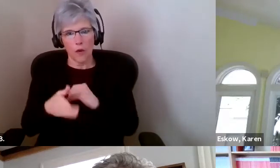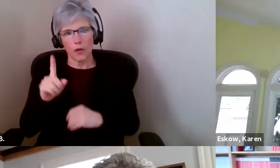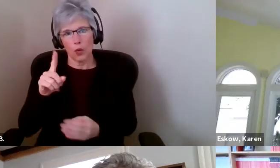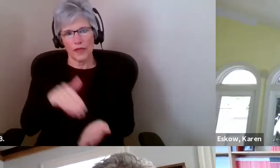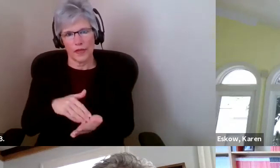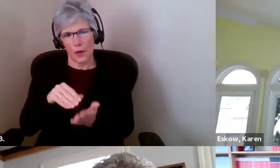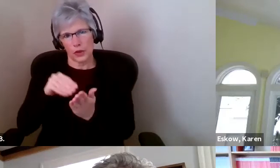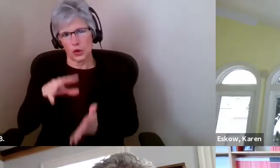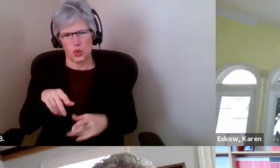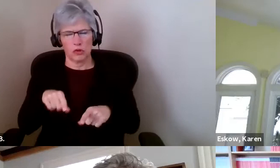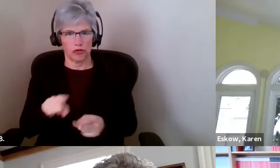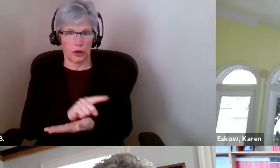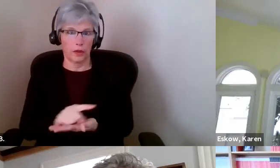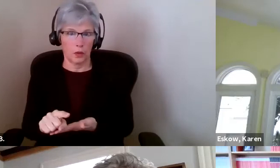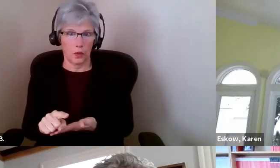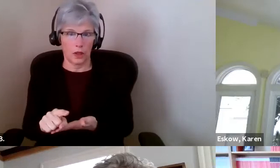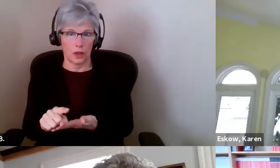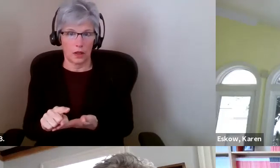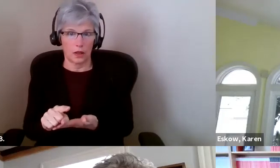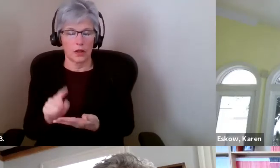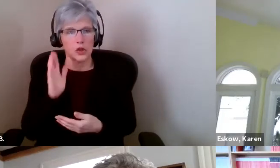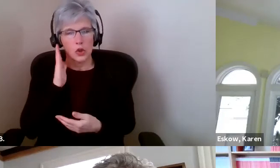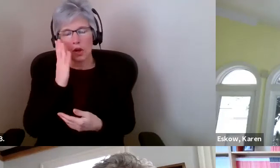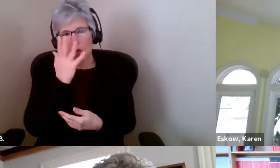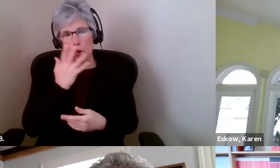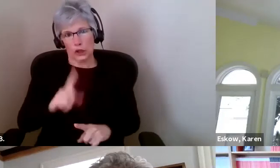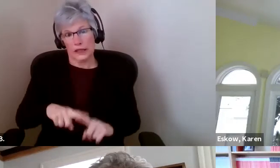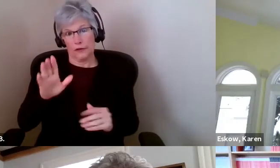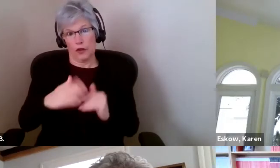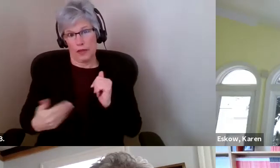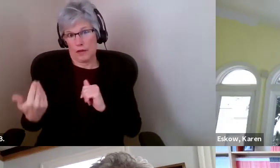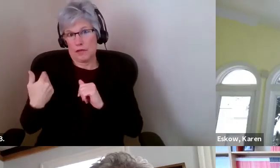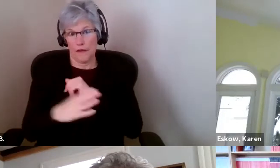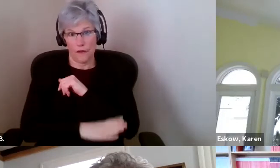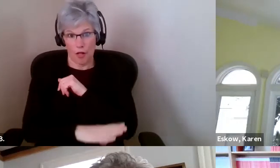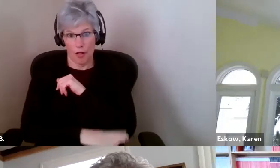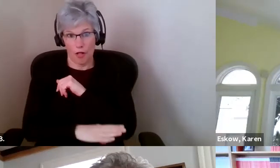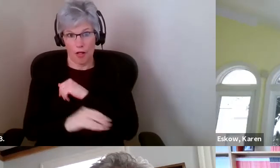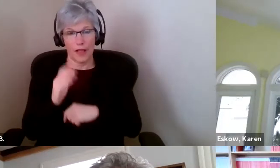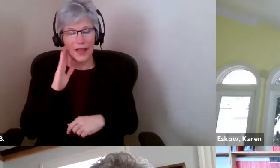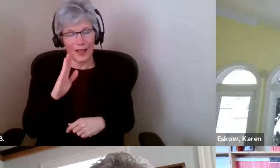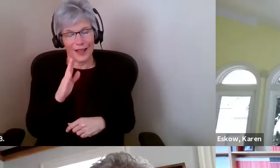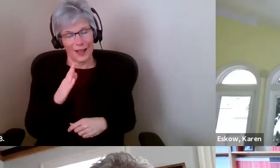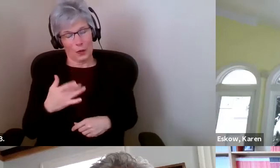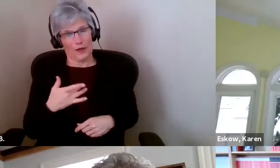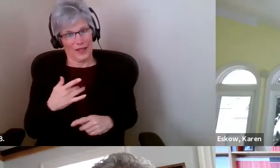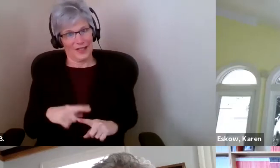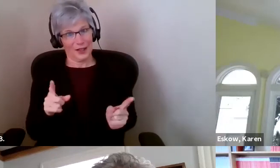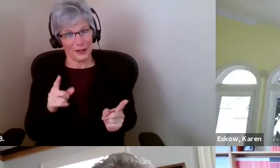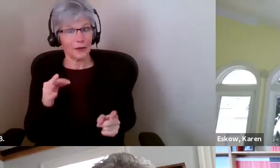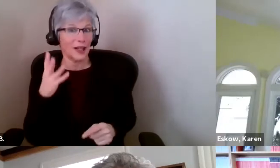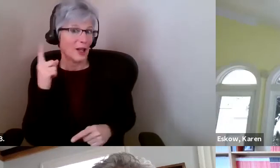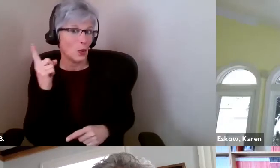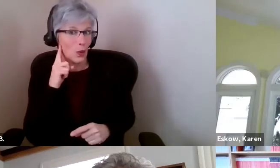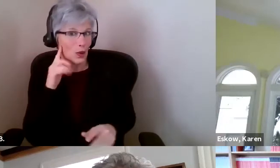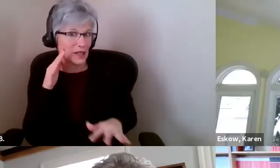week. So it will look very different from the fall semester. It will feel, it will sound differently, but it